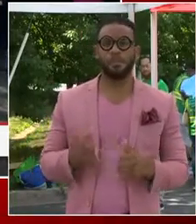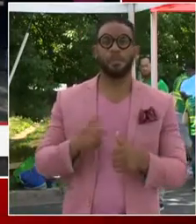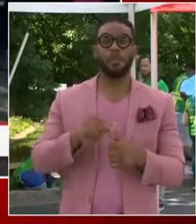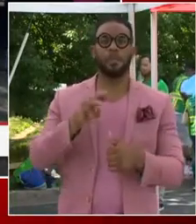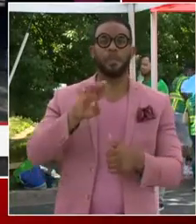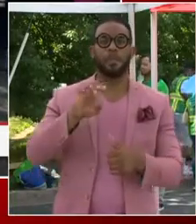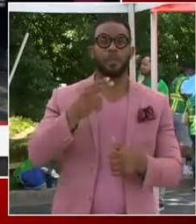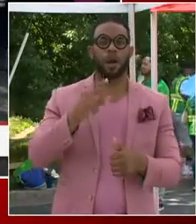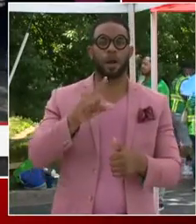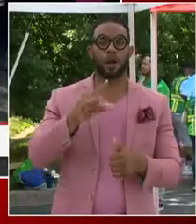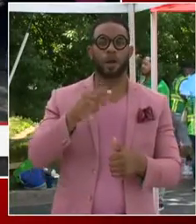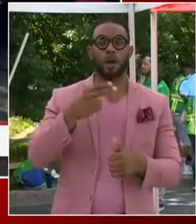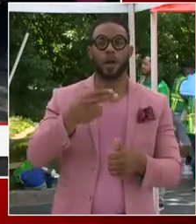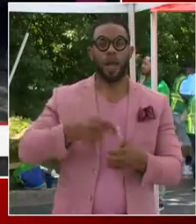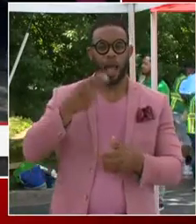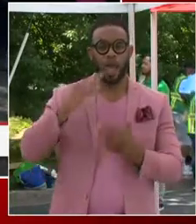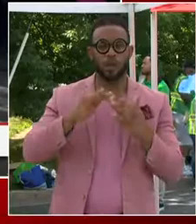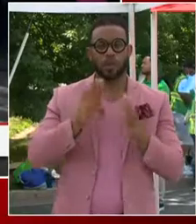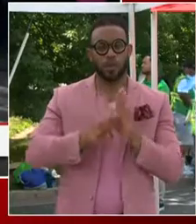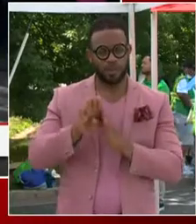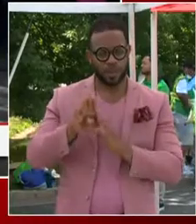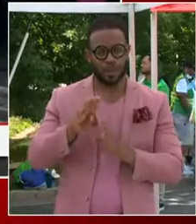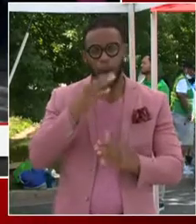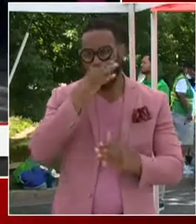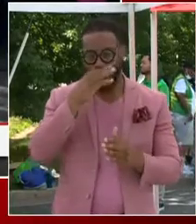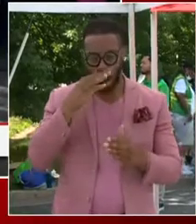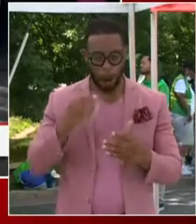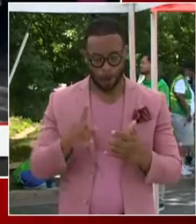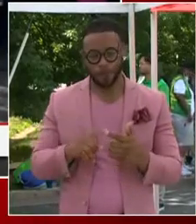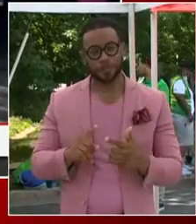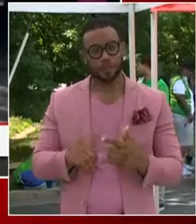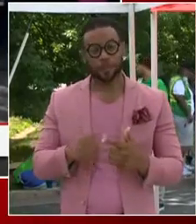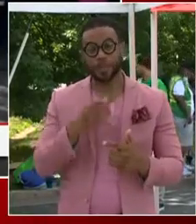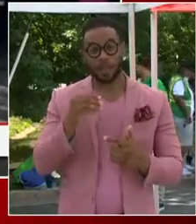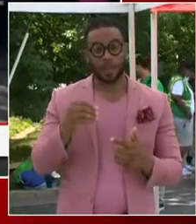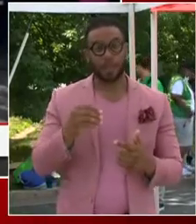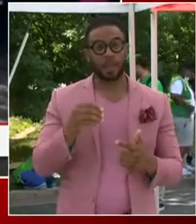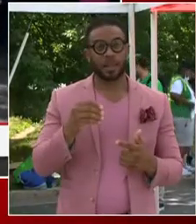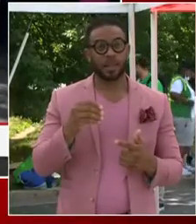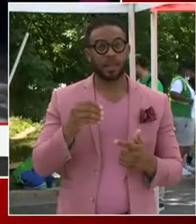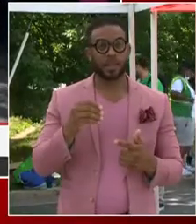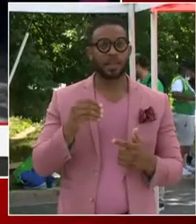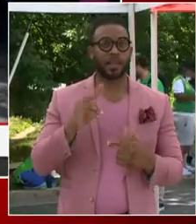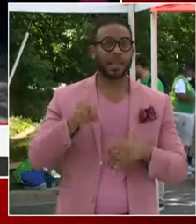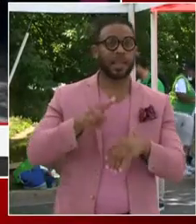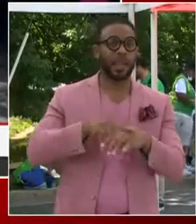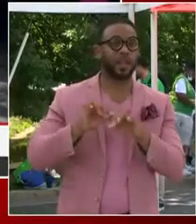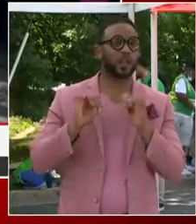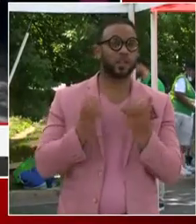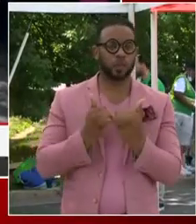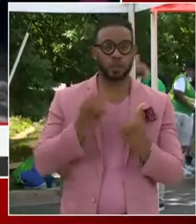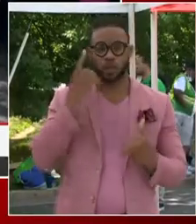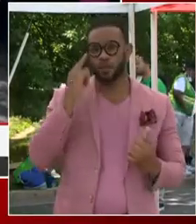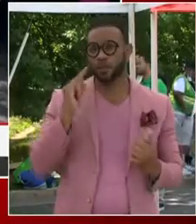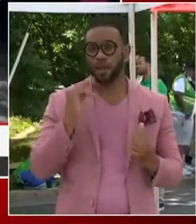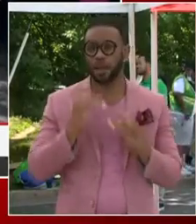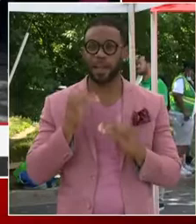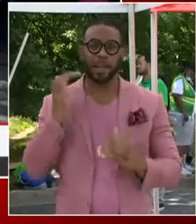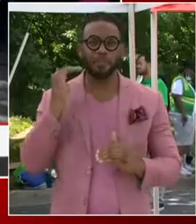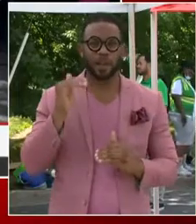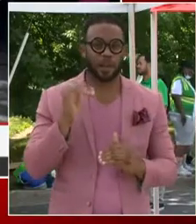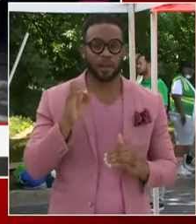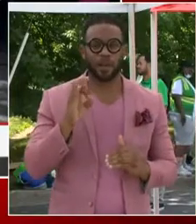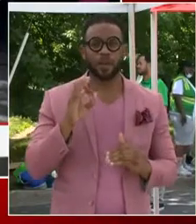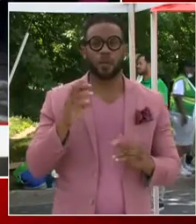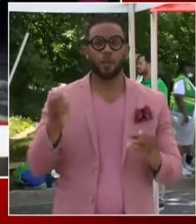Marshall Heights Community Development, and the National Association for the Advancement